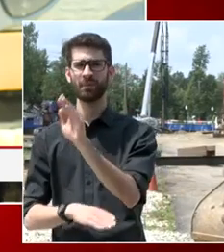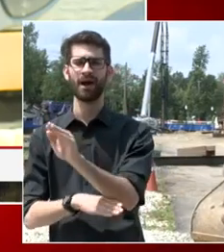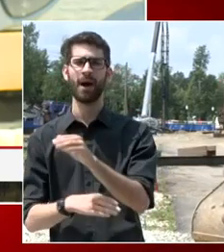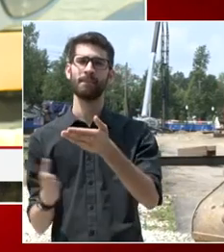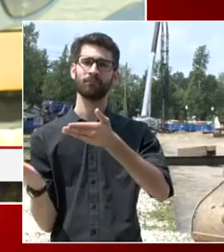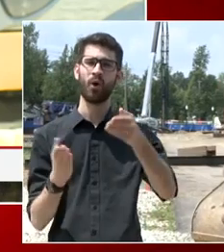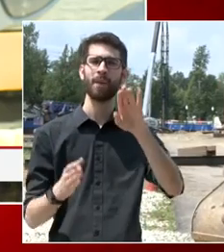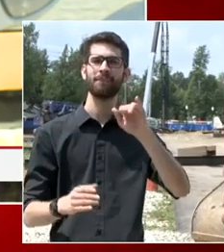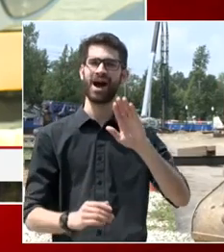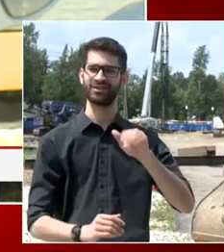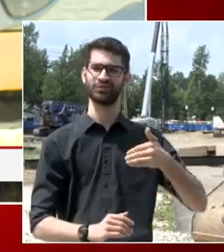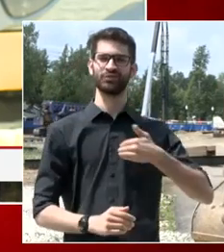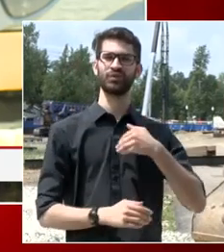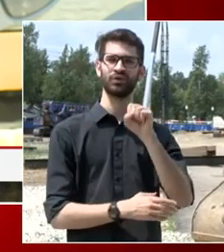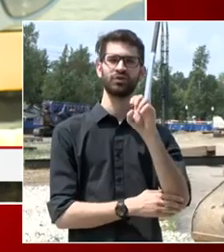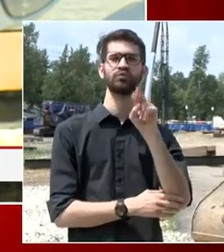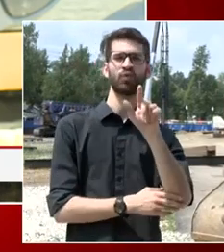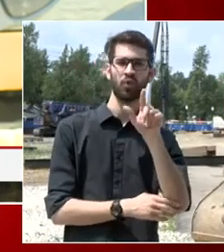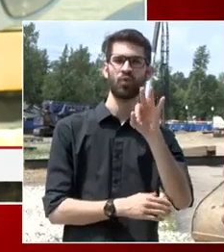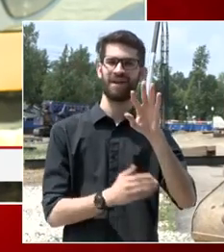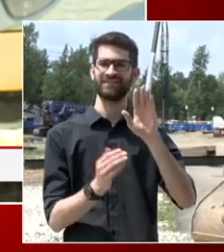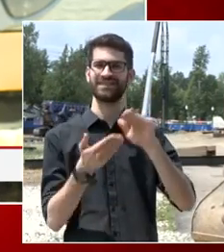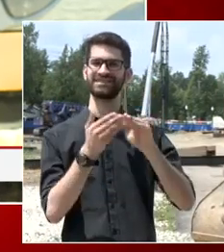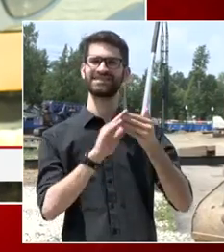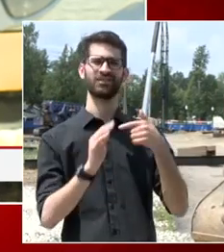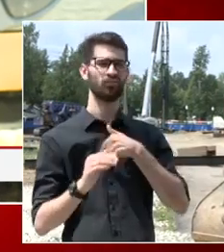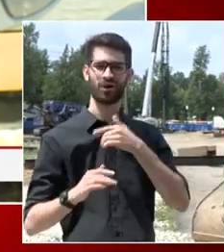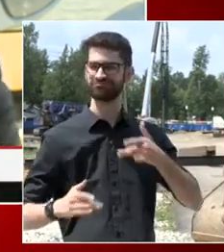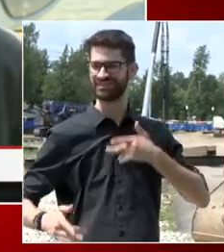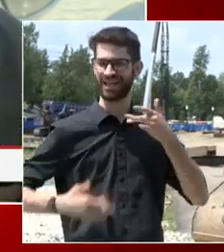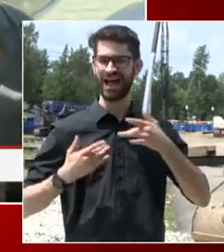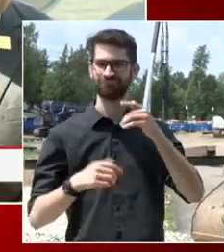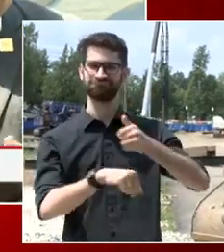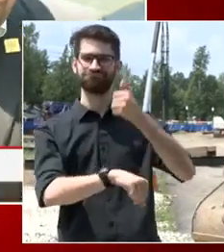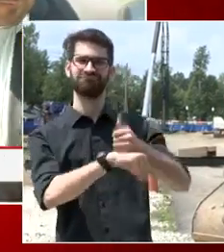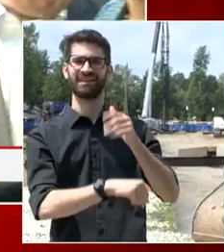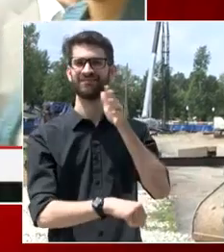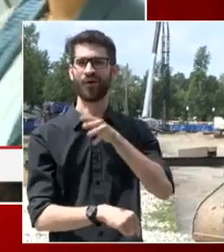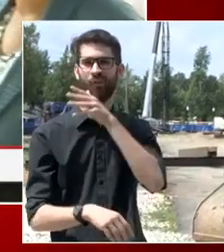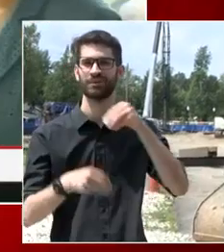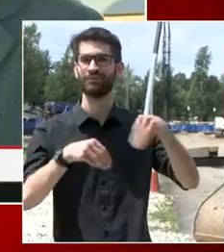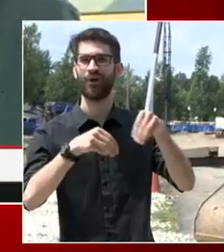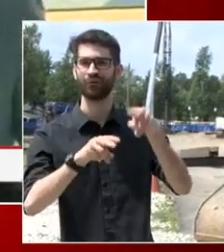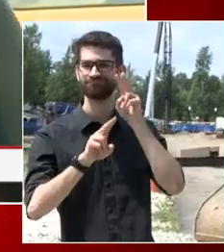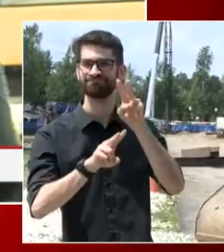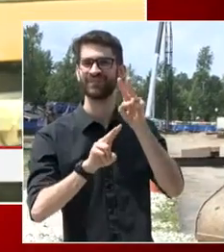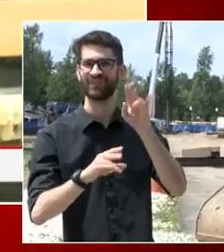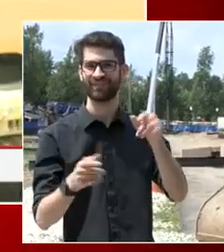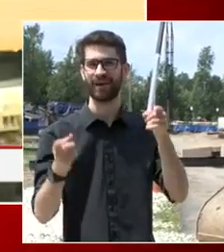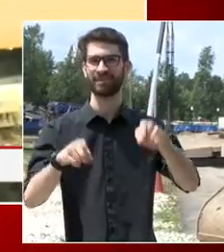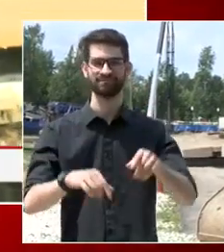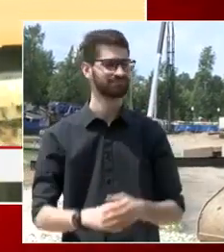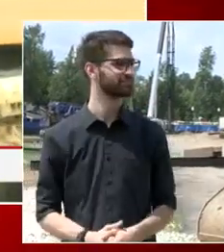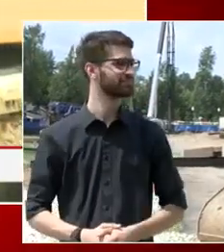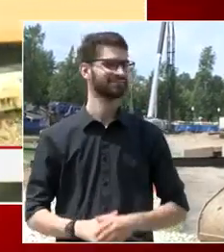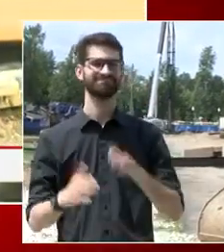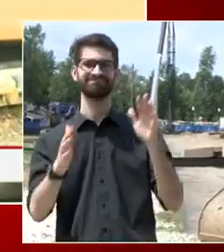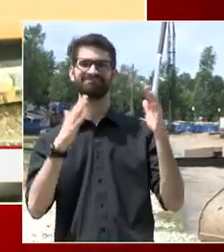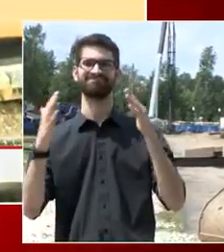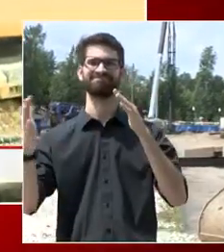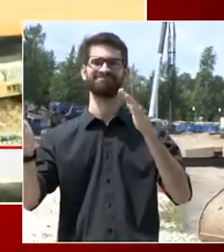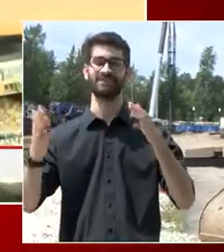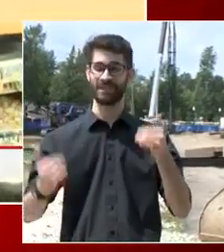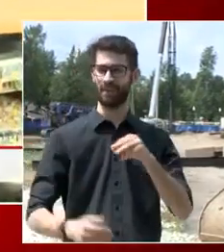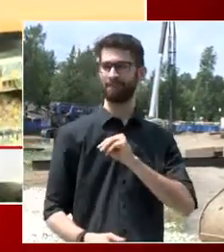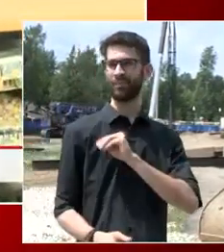City. So we're really excited about the farmer's market. What's that? All right. Well, thank you. Thank you to